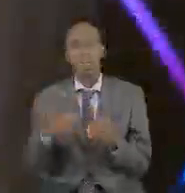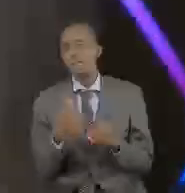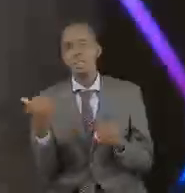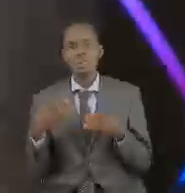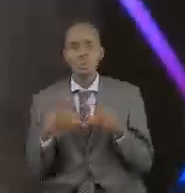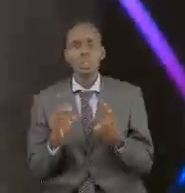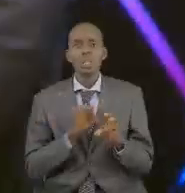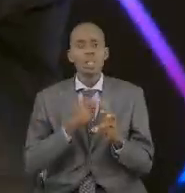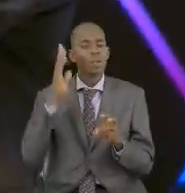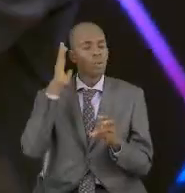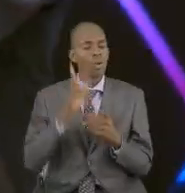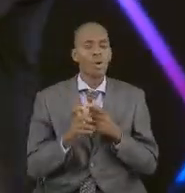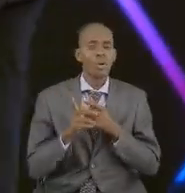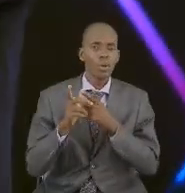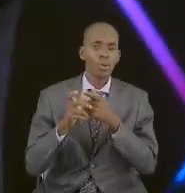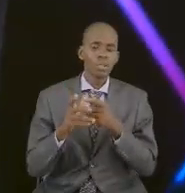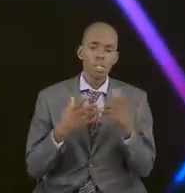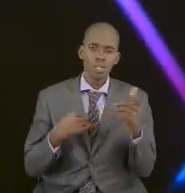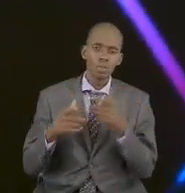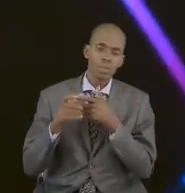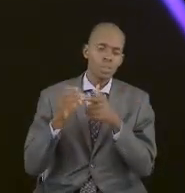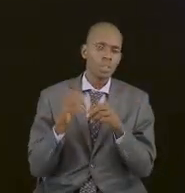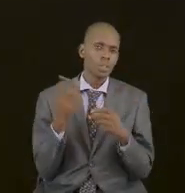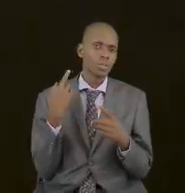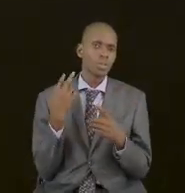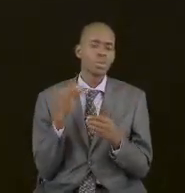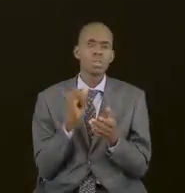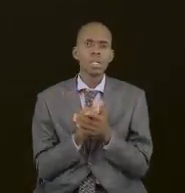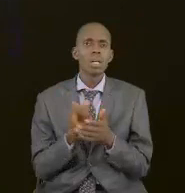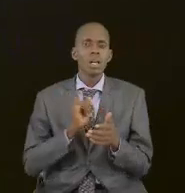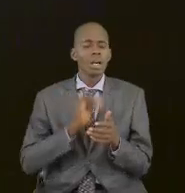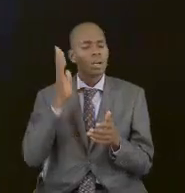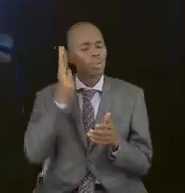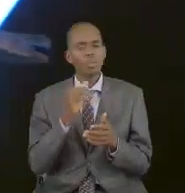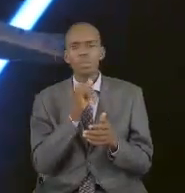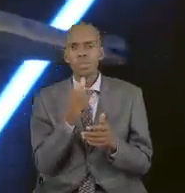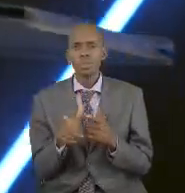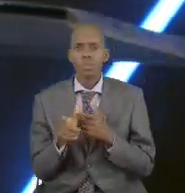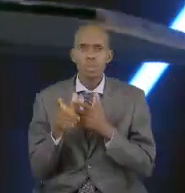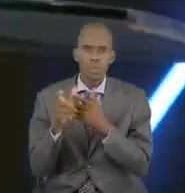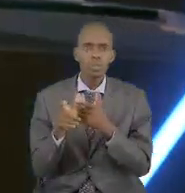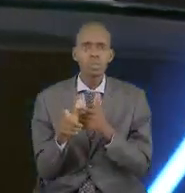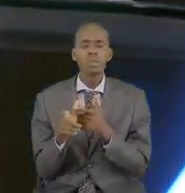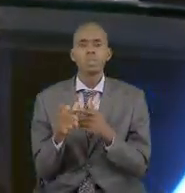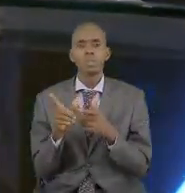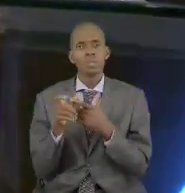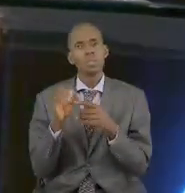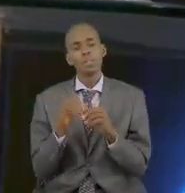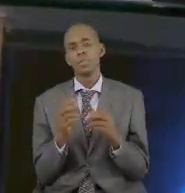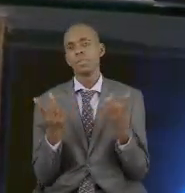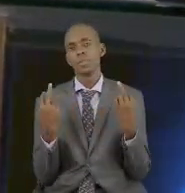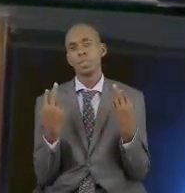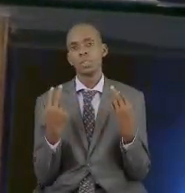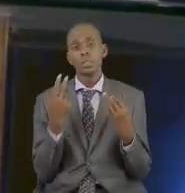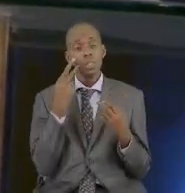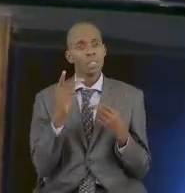run in vain. Lest by any means I shall run or have run in vain. He expects that of